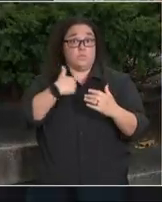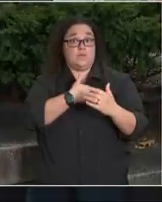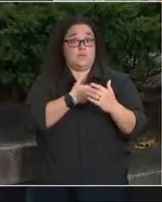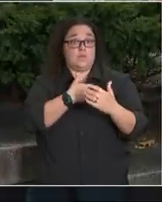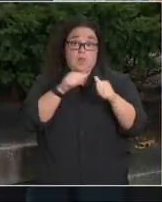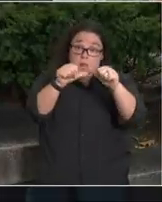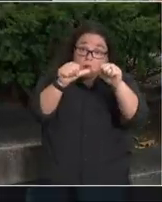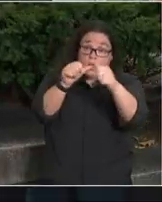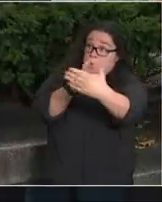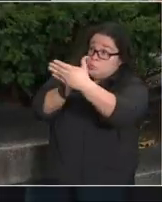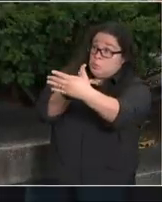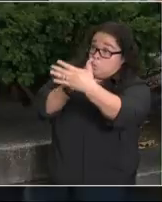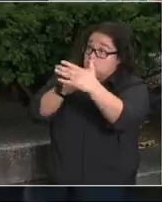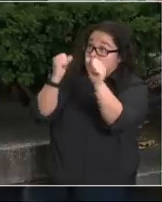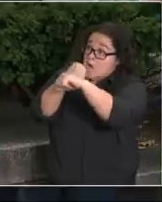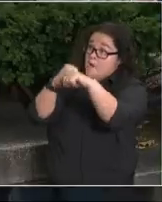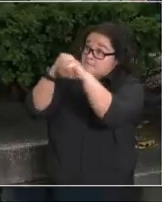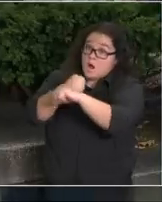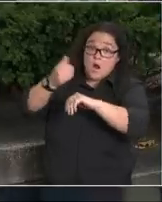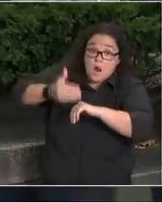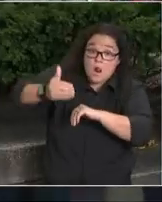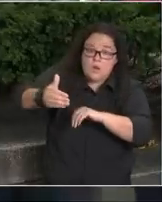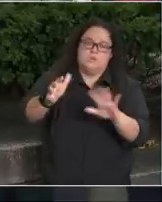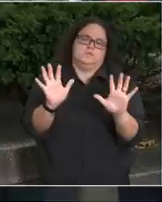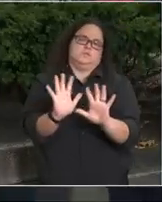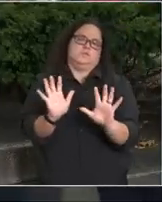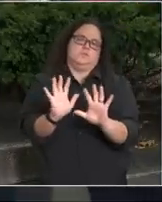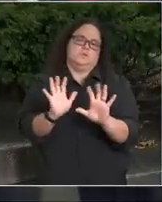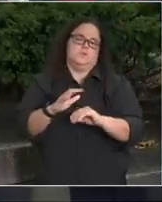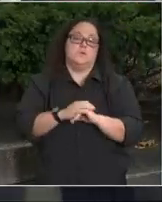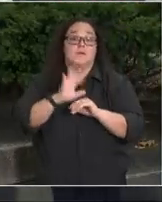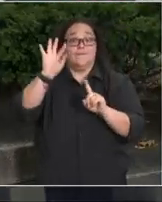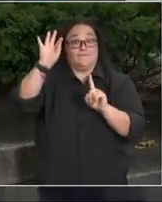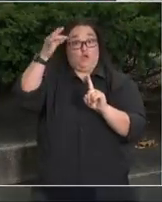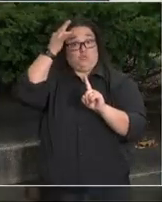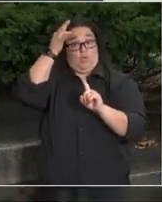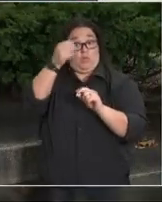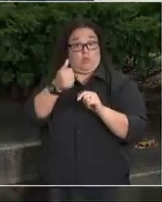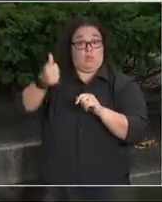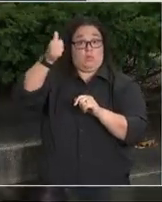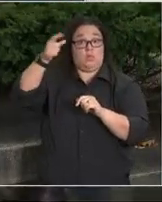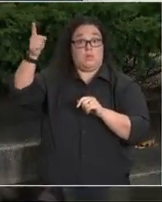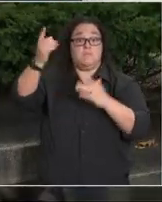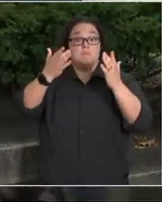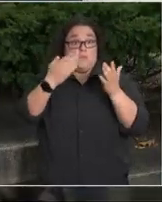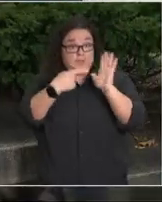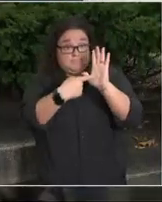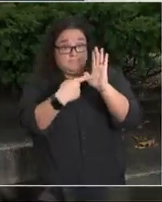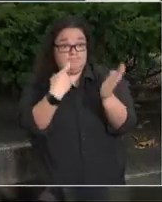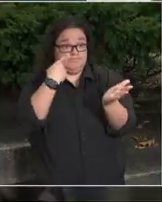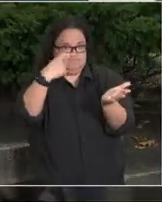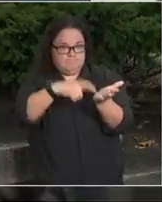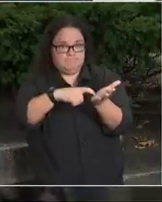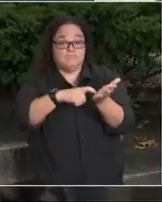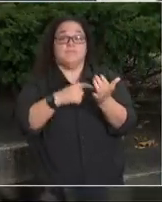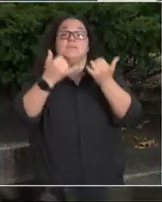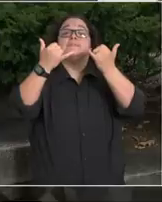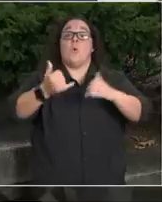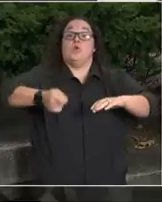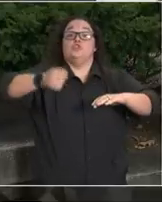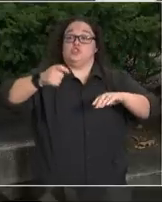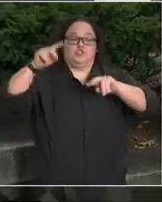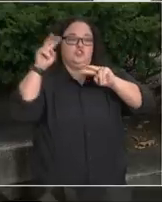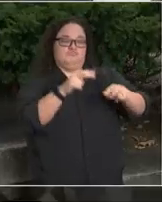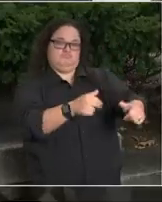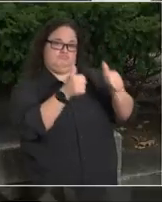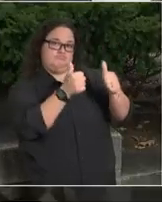again. The government, the federal government, recognizing that the judge was going to have to make